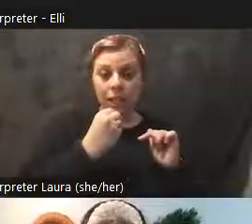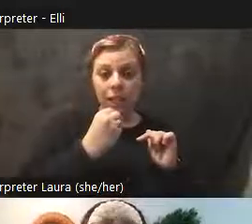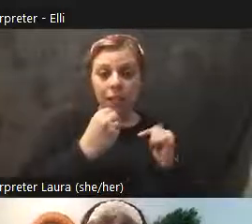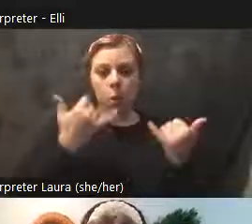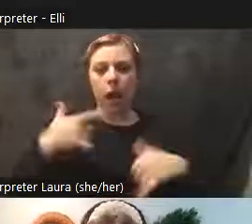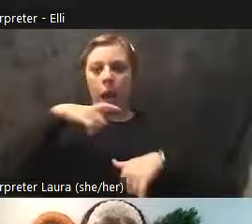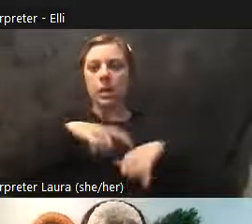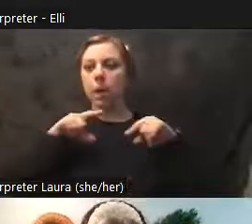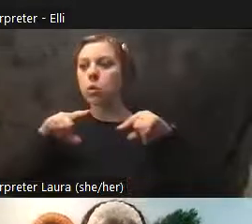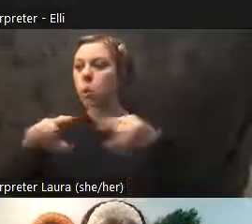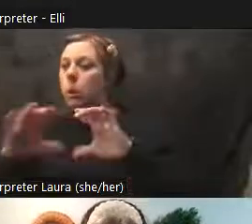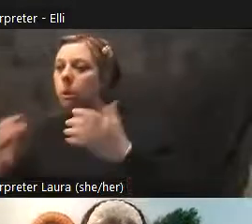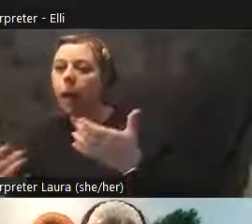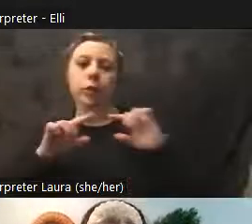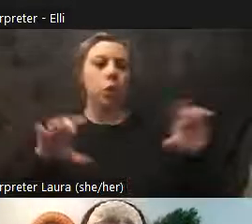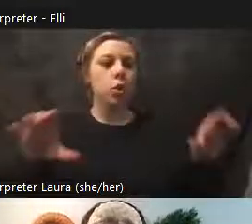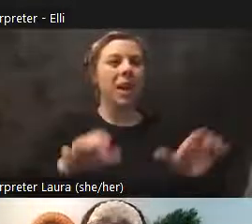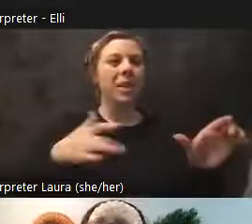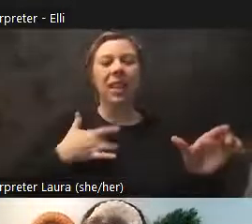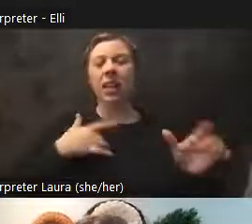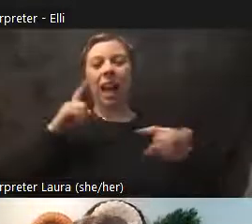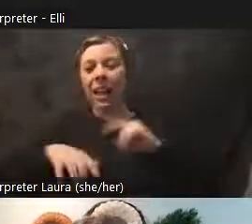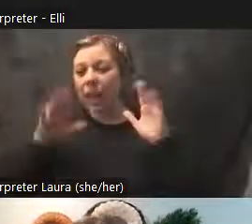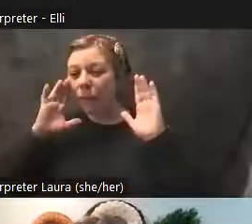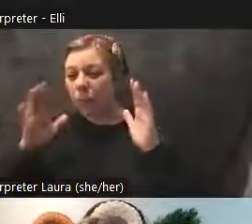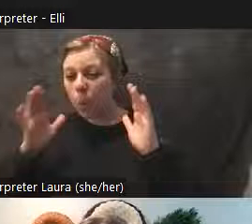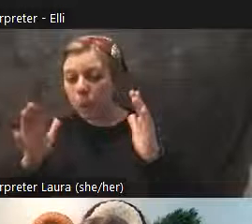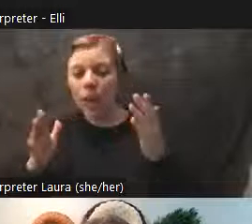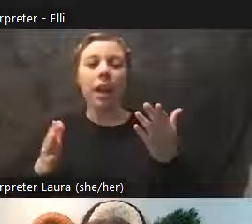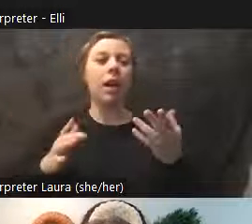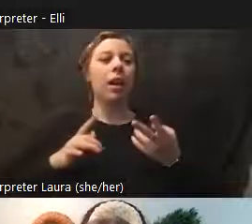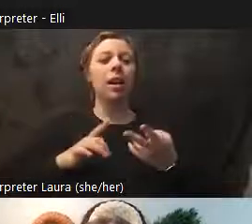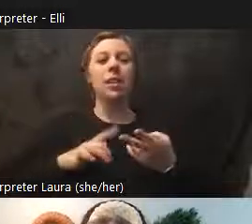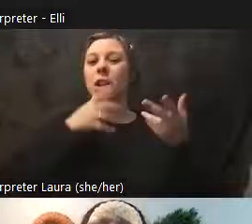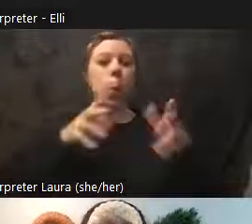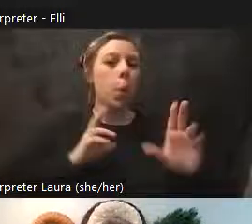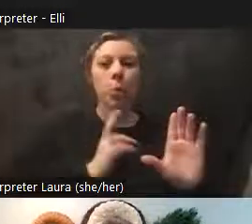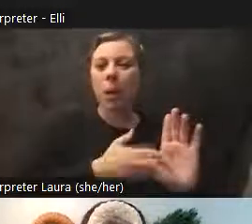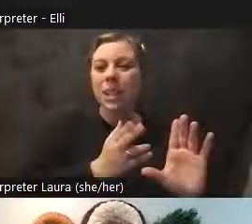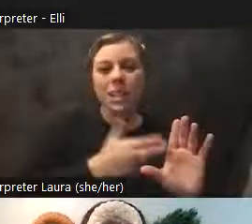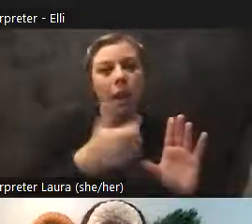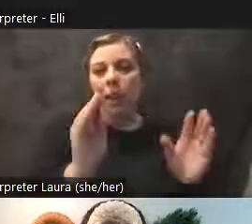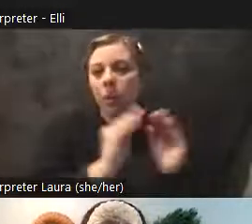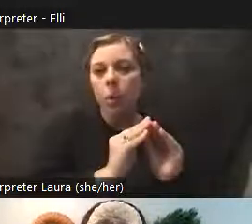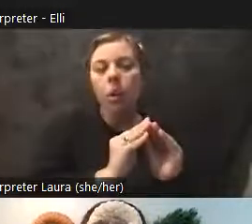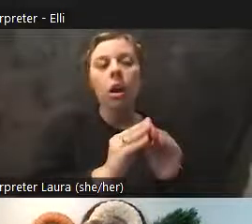they previously enjoyed. They might see big shifts in appetite,